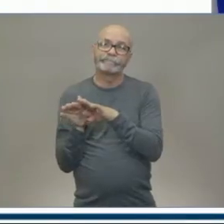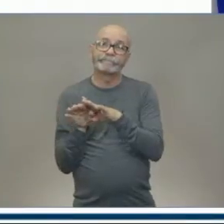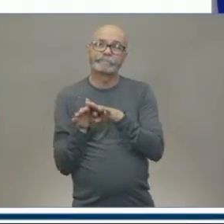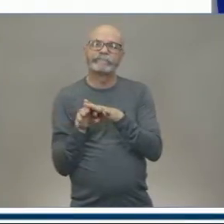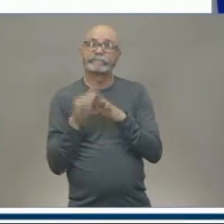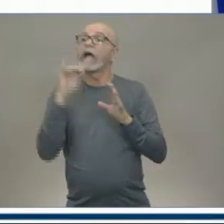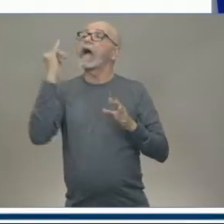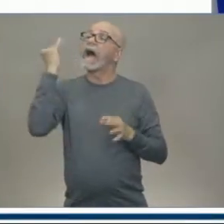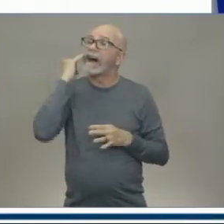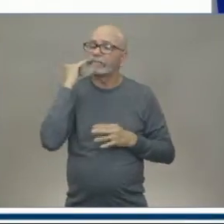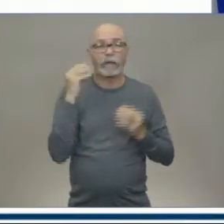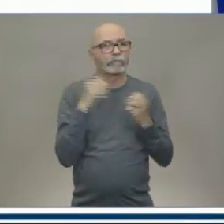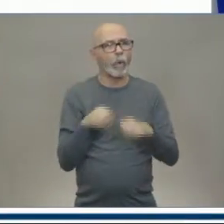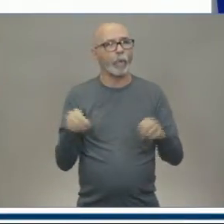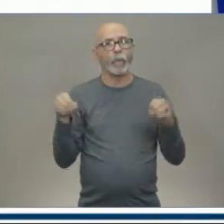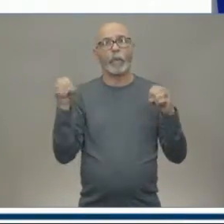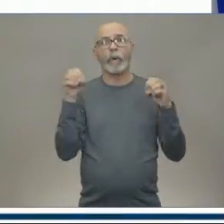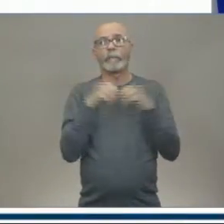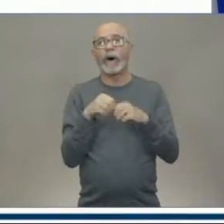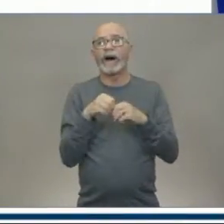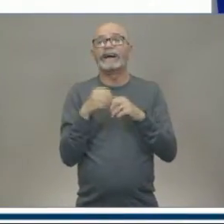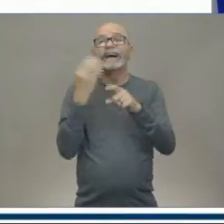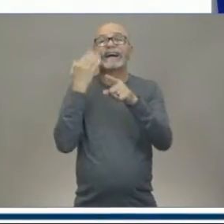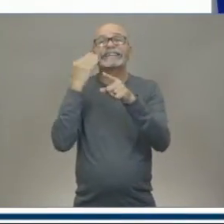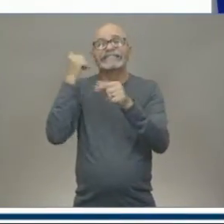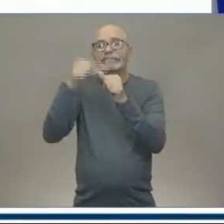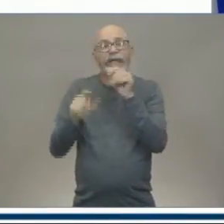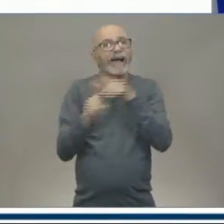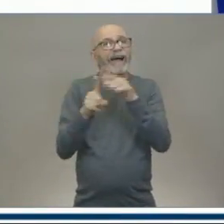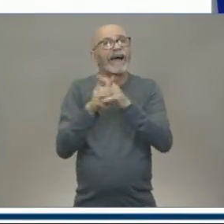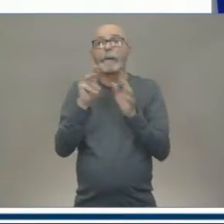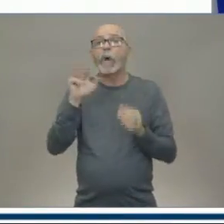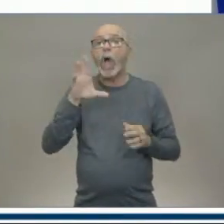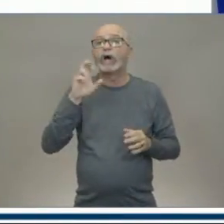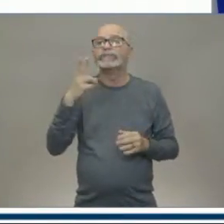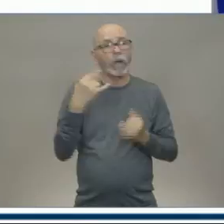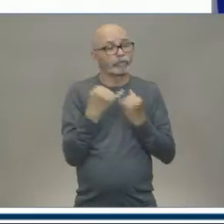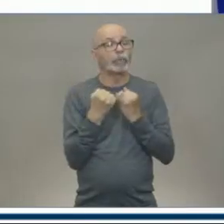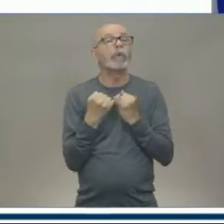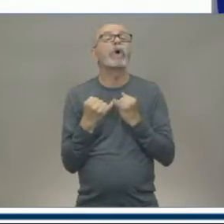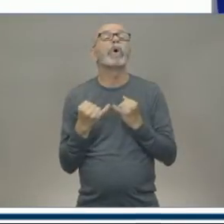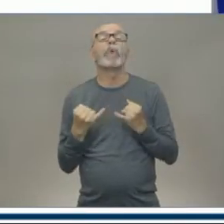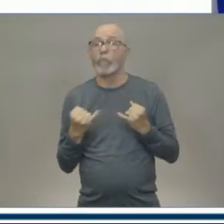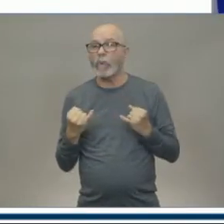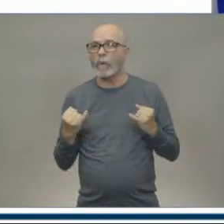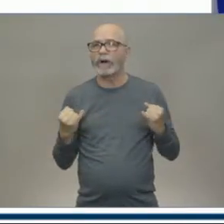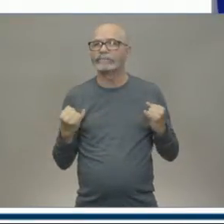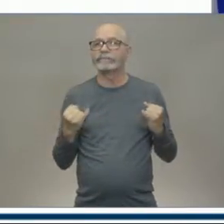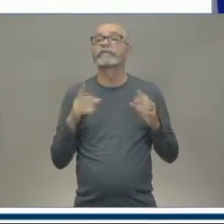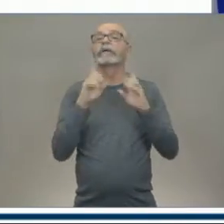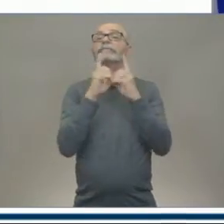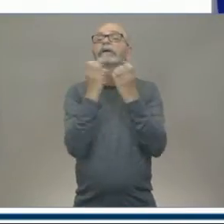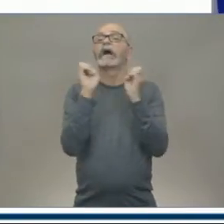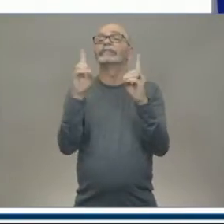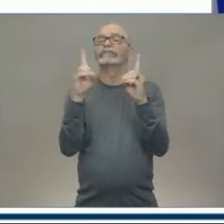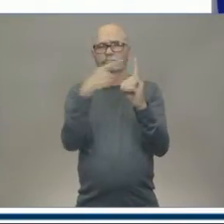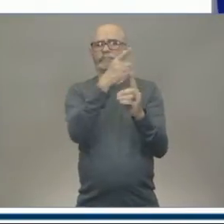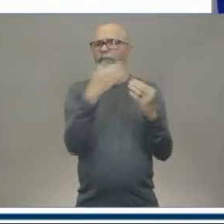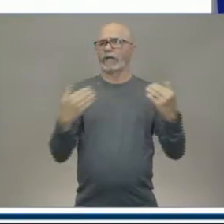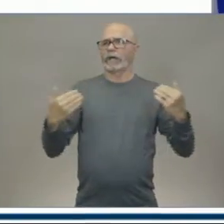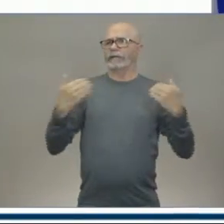inside of our community like we did last March, the Department of Education has a number of models that they would enact with